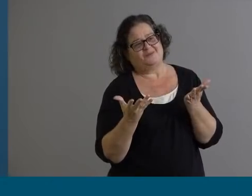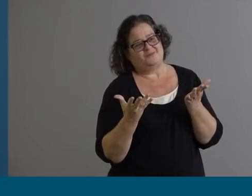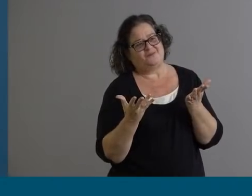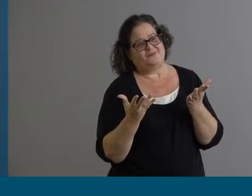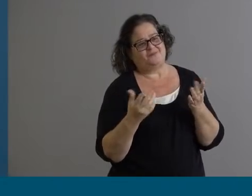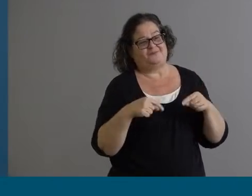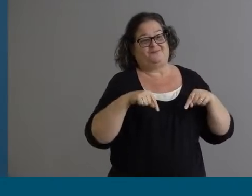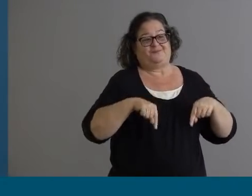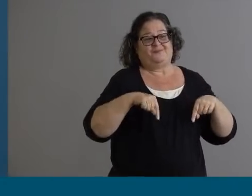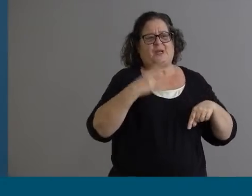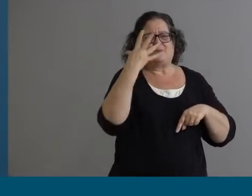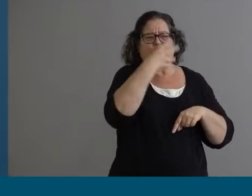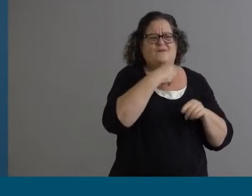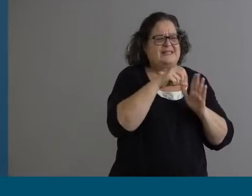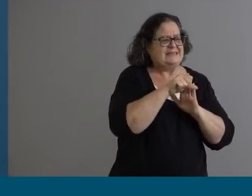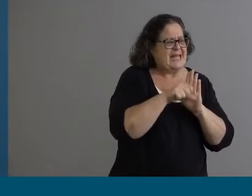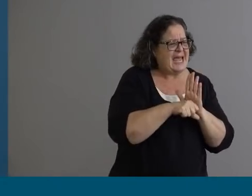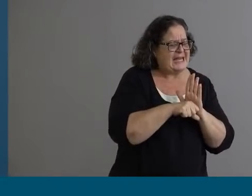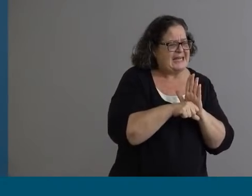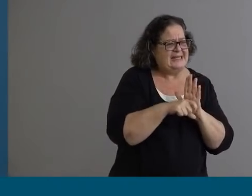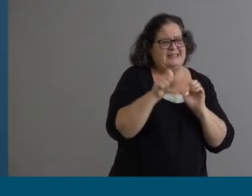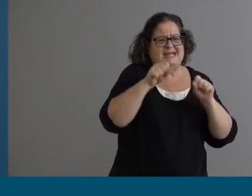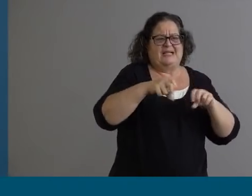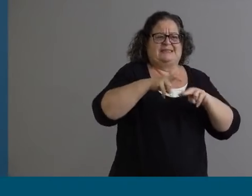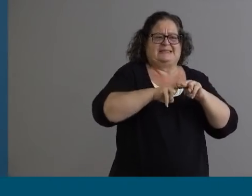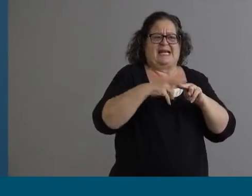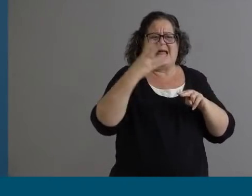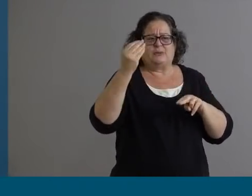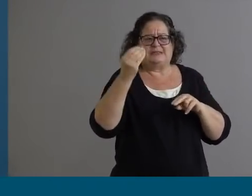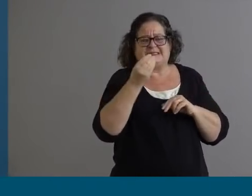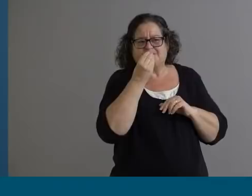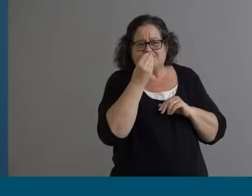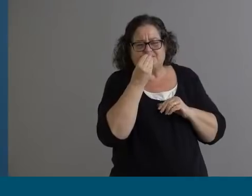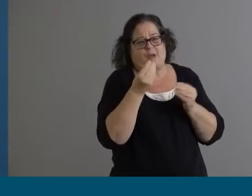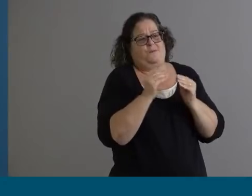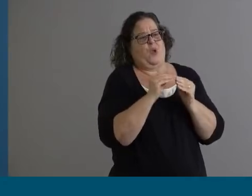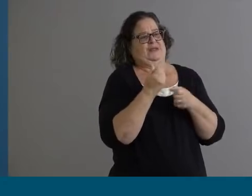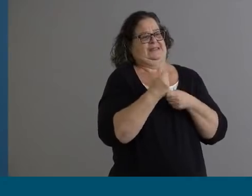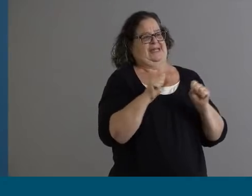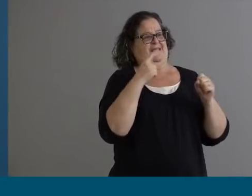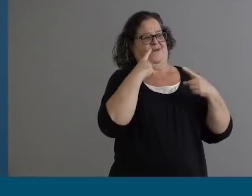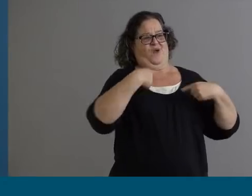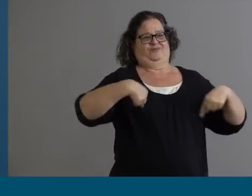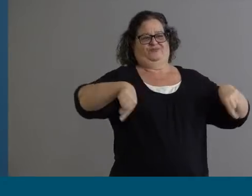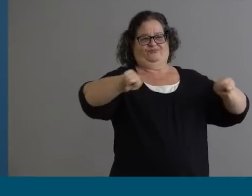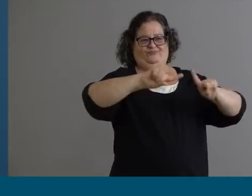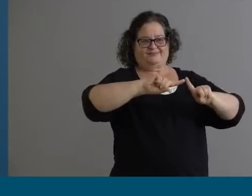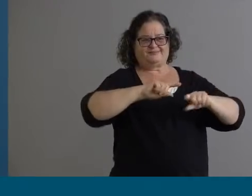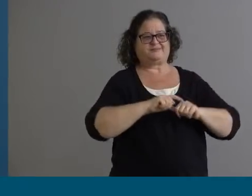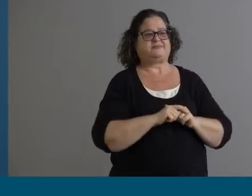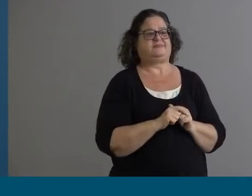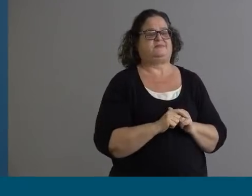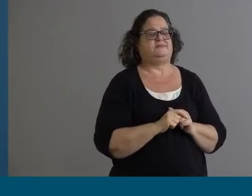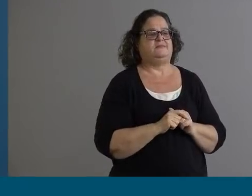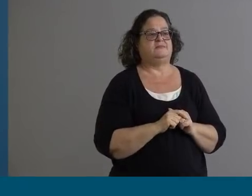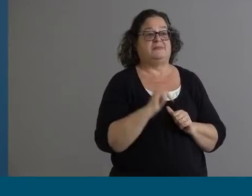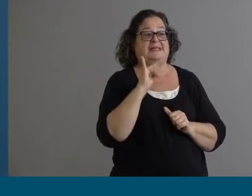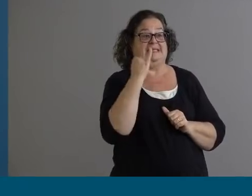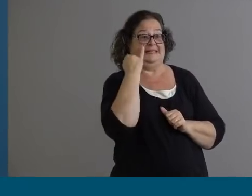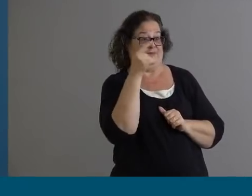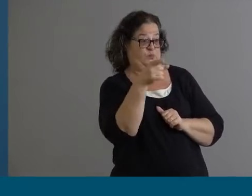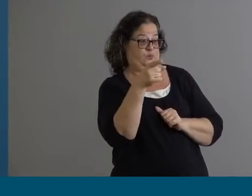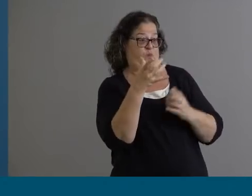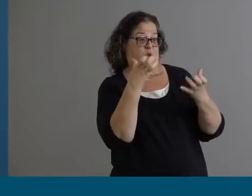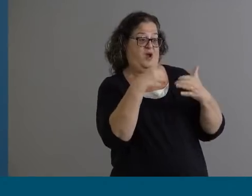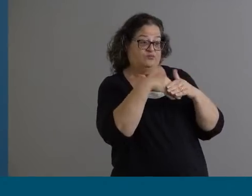more safely do that. The objective here is, if you are going to eat inside, to make sure there are as